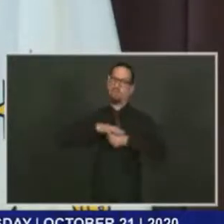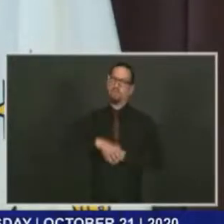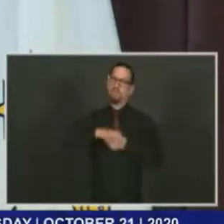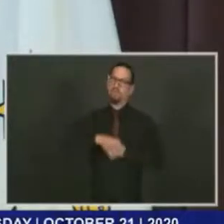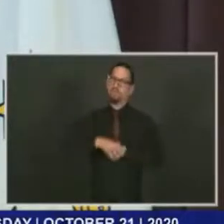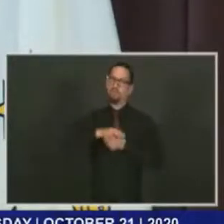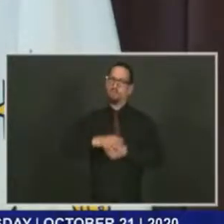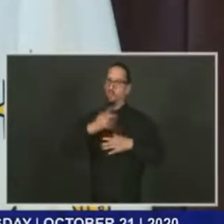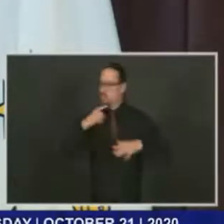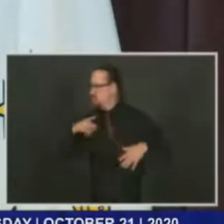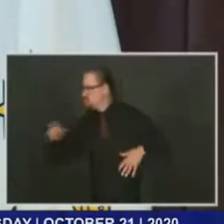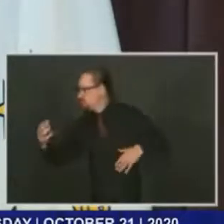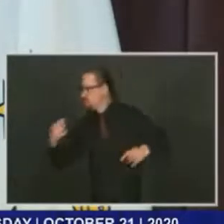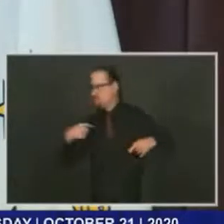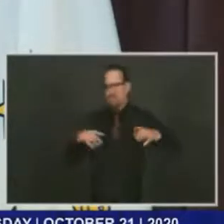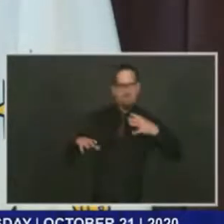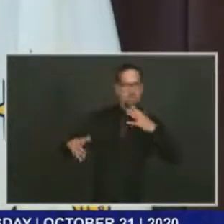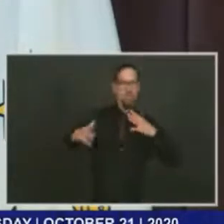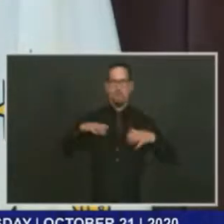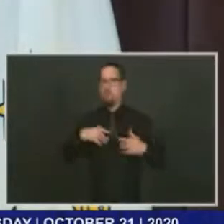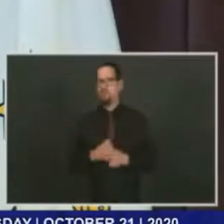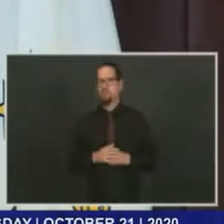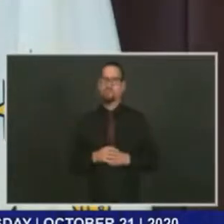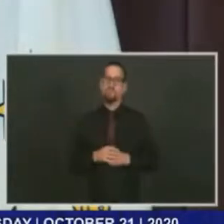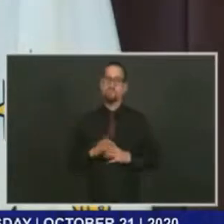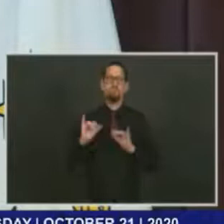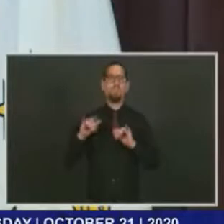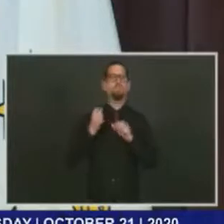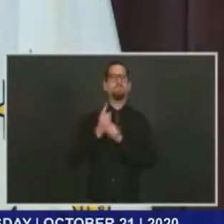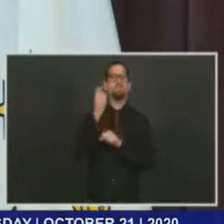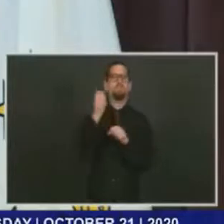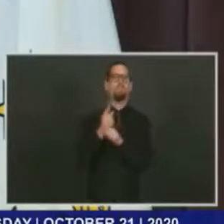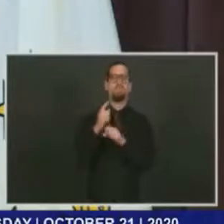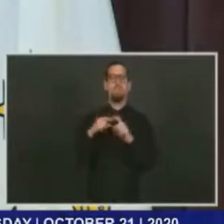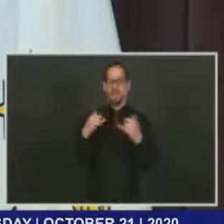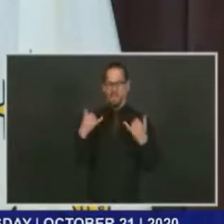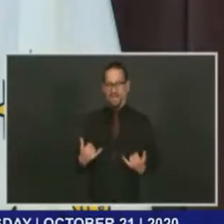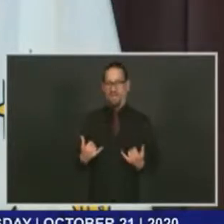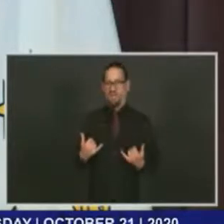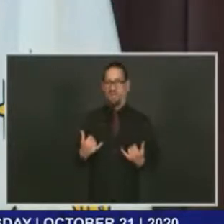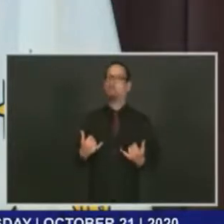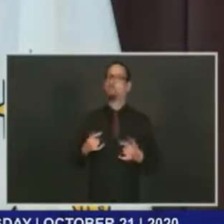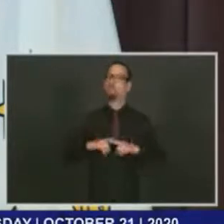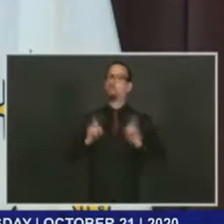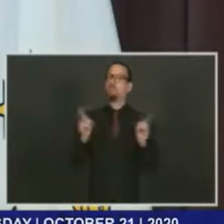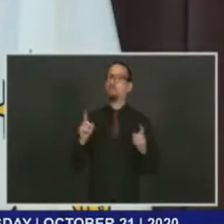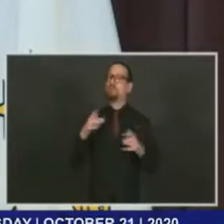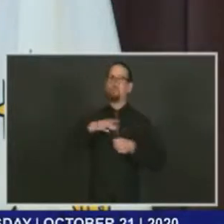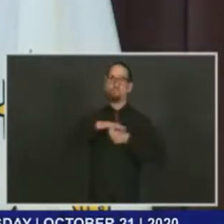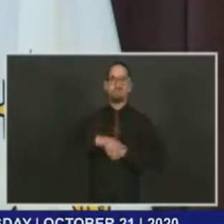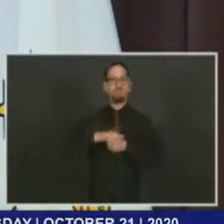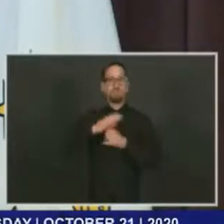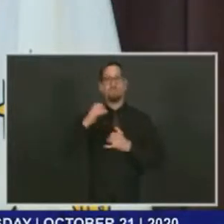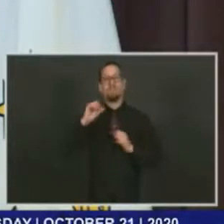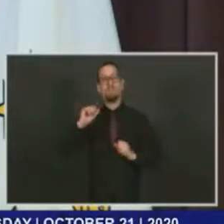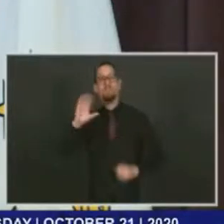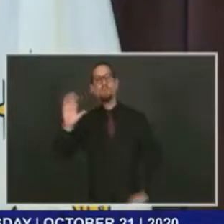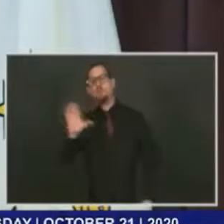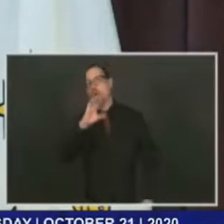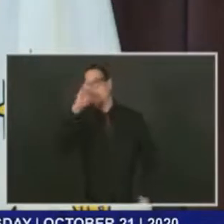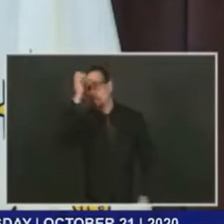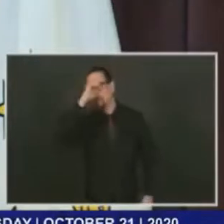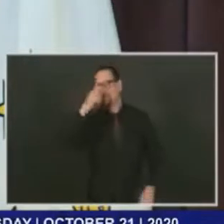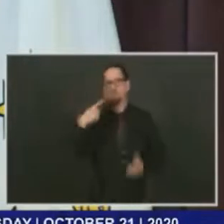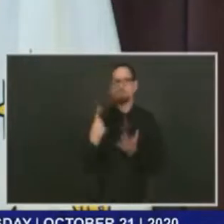so. There may be hard conversations or different opinions about how to spend Thanksgiving this year. Let's all try to